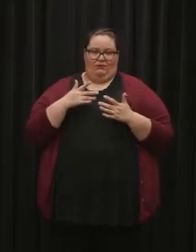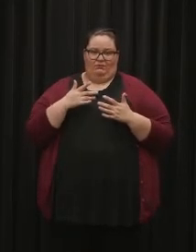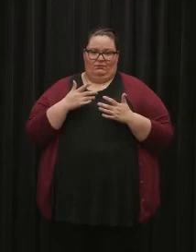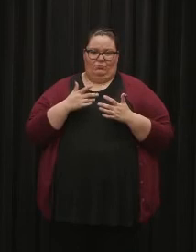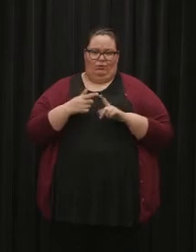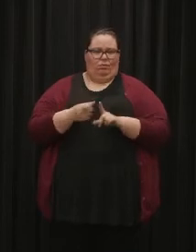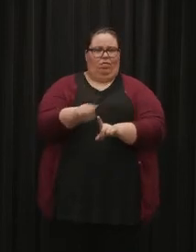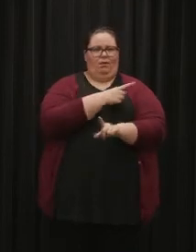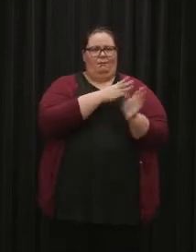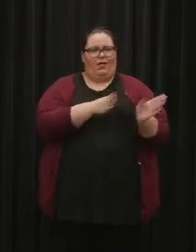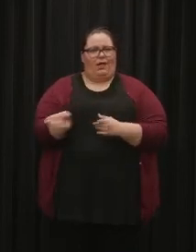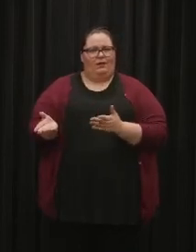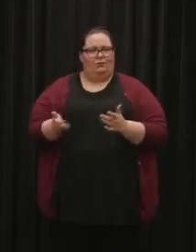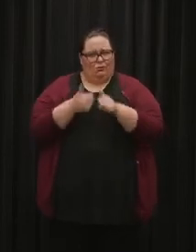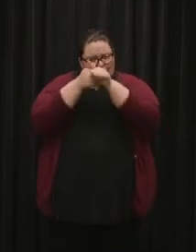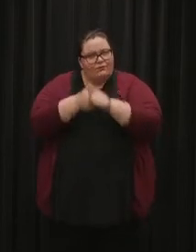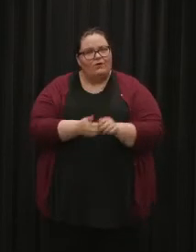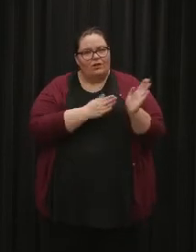that.